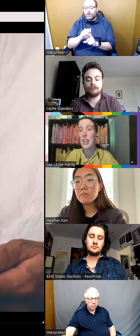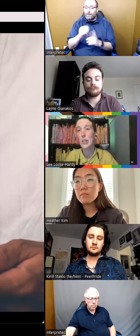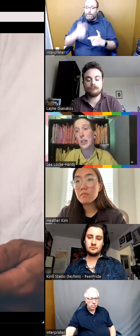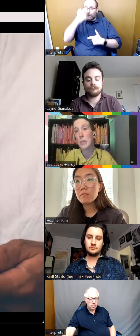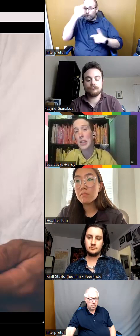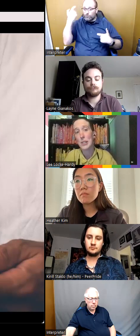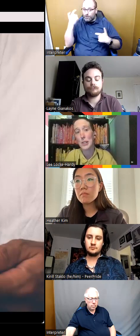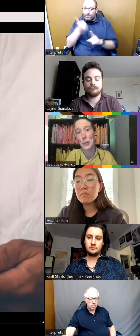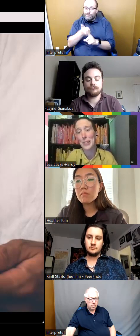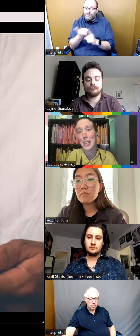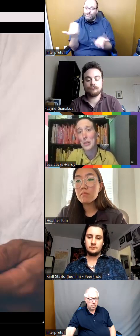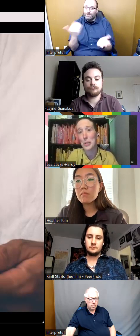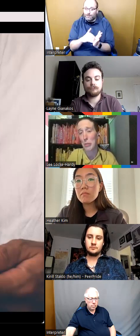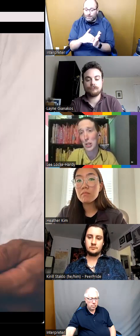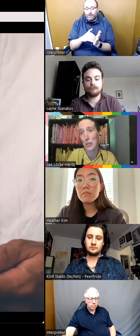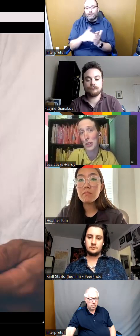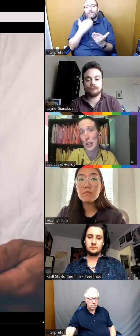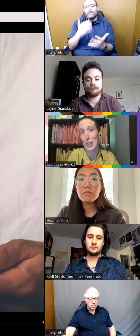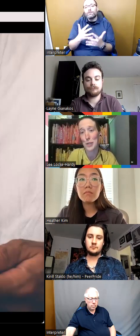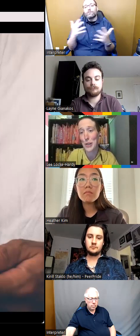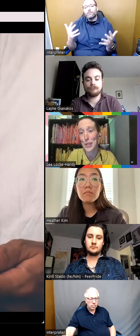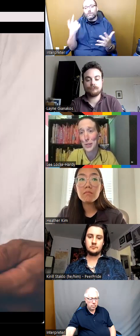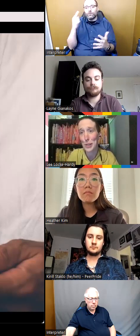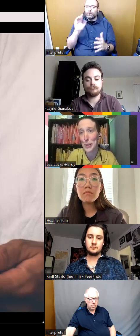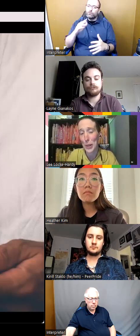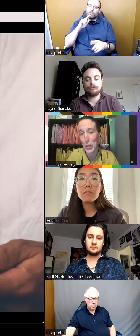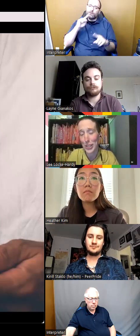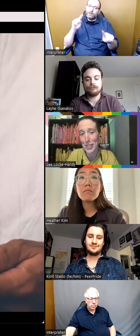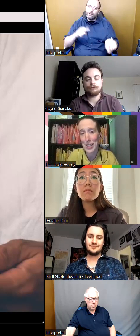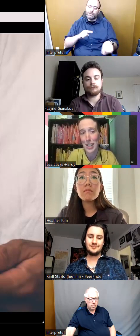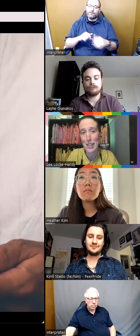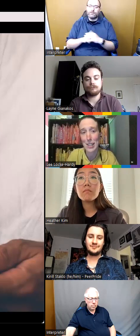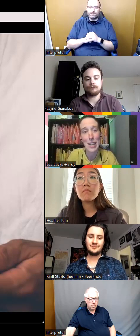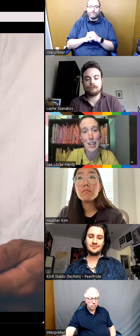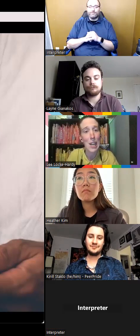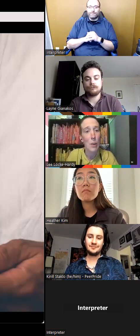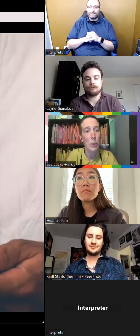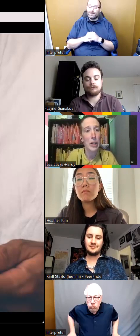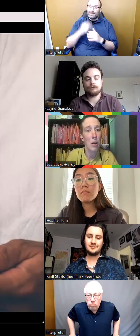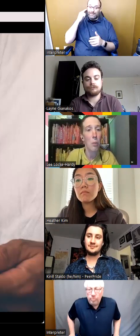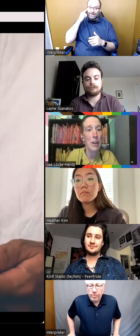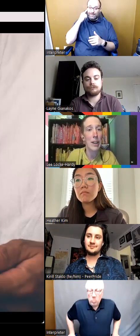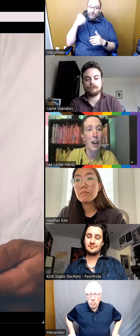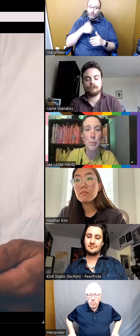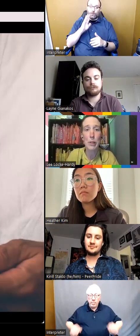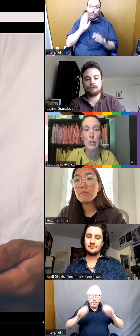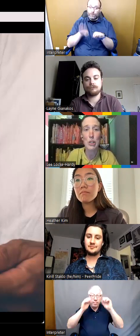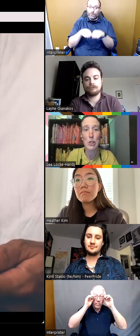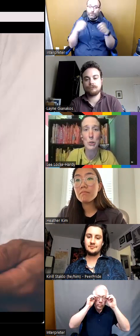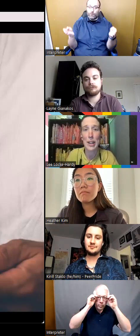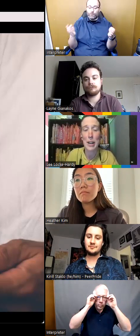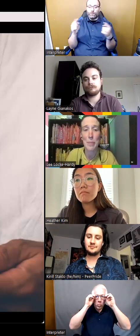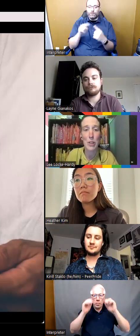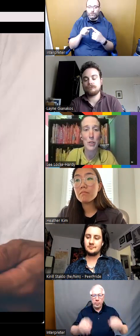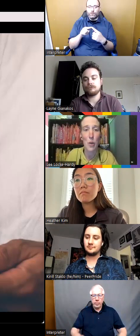re-traumatizing to them. So thank you so much for your answers to those questions. And I think we're going to open it up